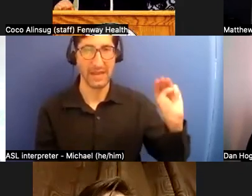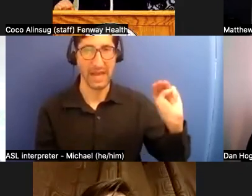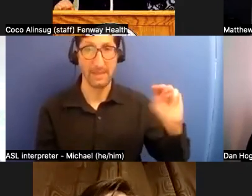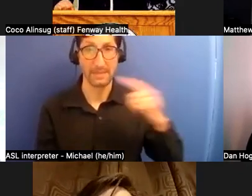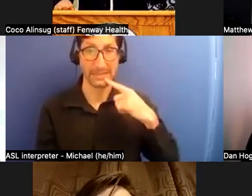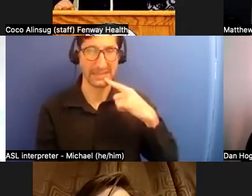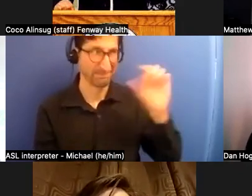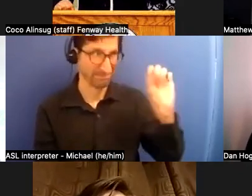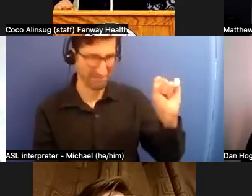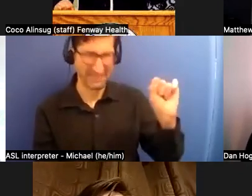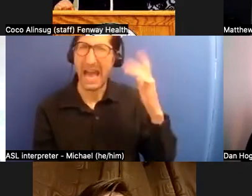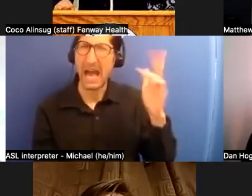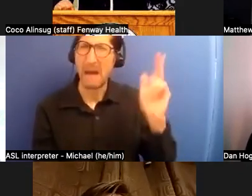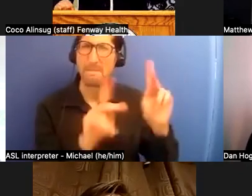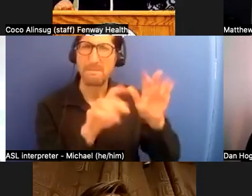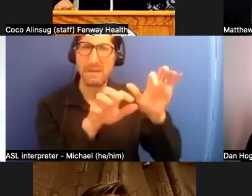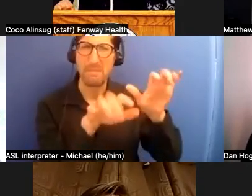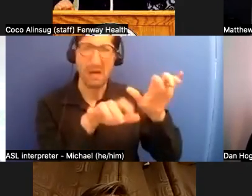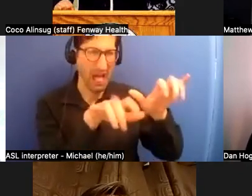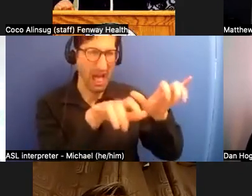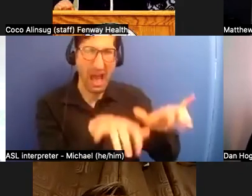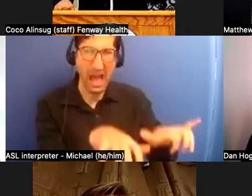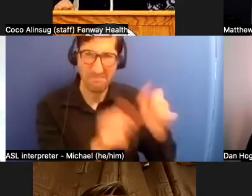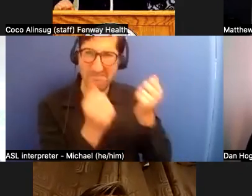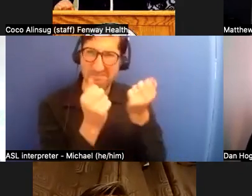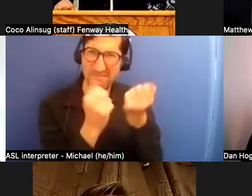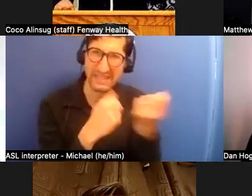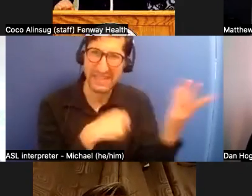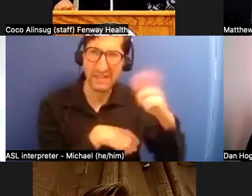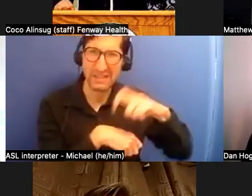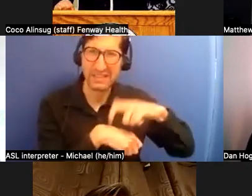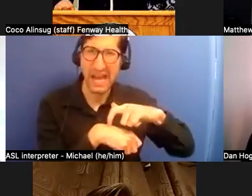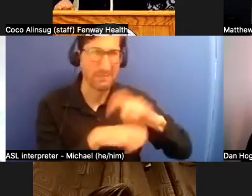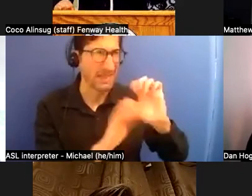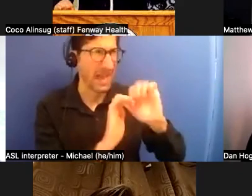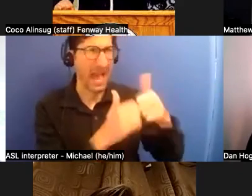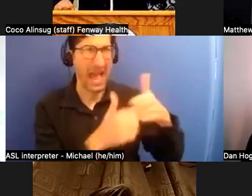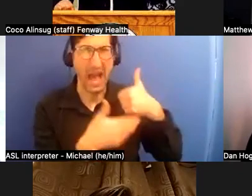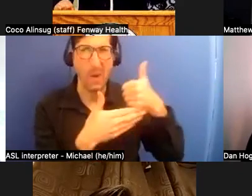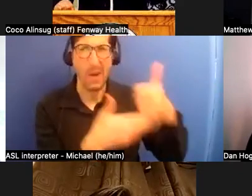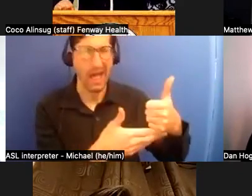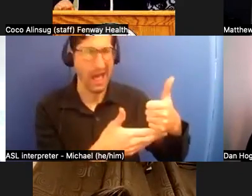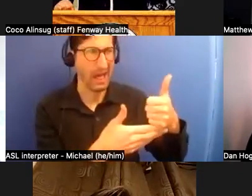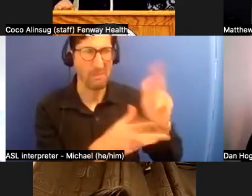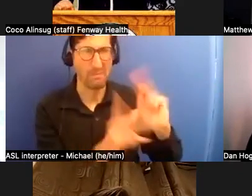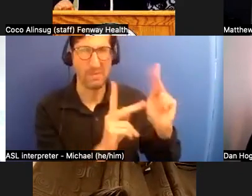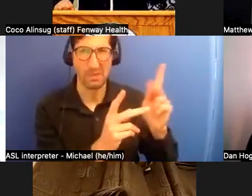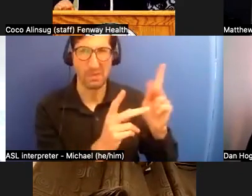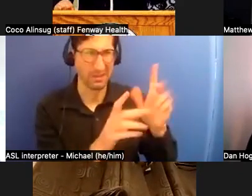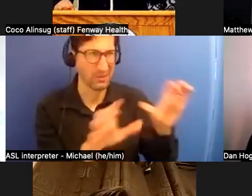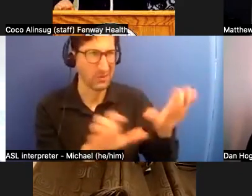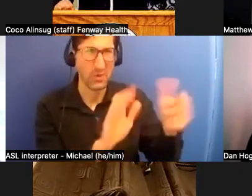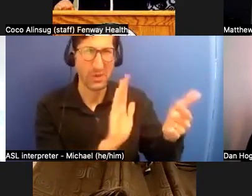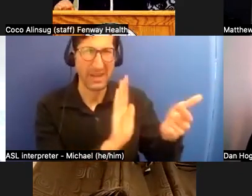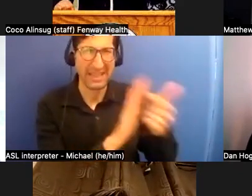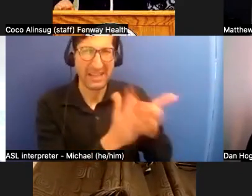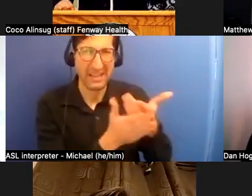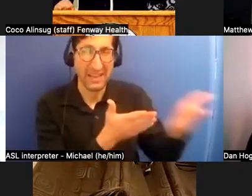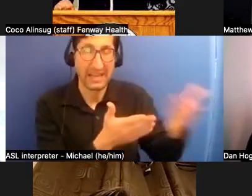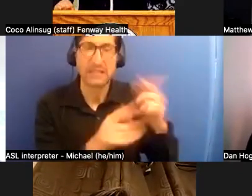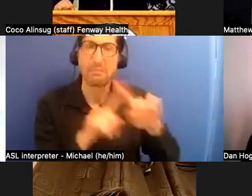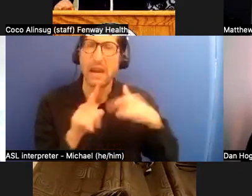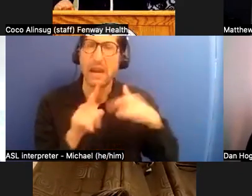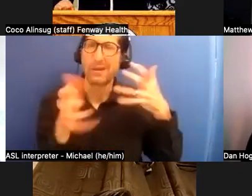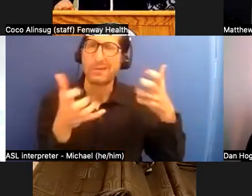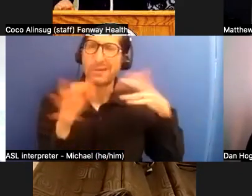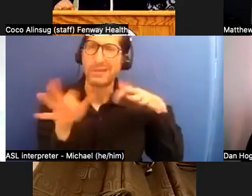things that are illegal? And I just want to share a little bit about what the life of a paramedic is like, what the life of people in the hospital are like.